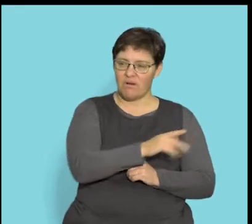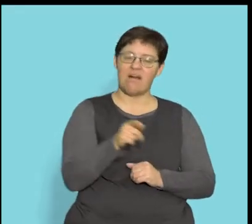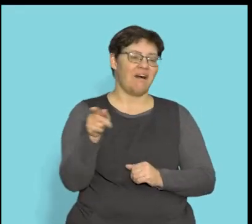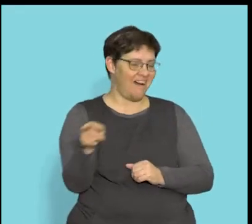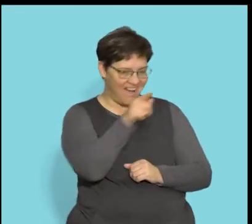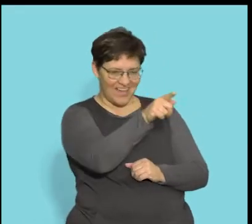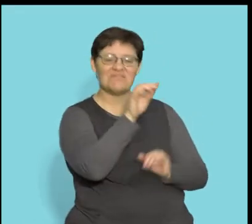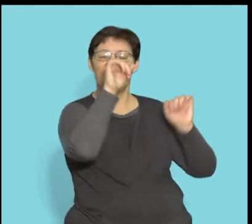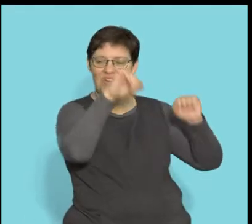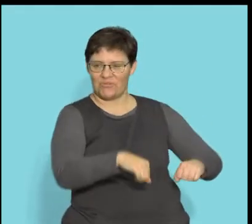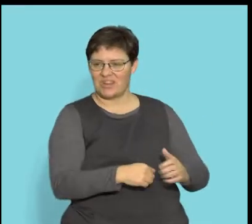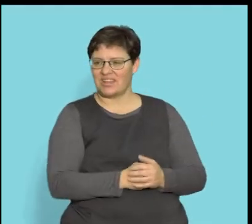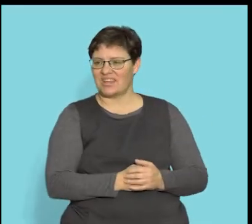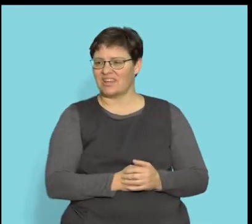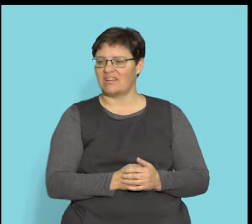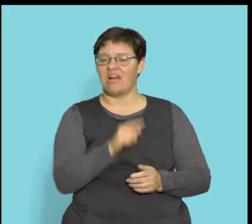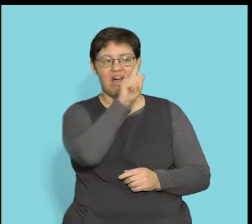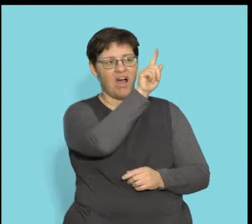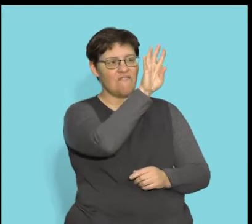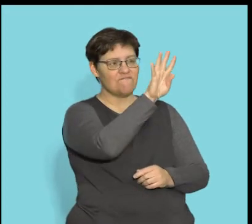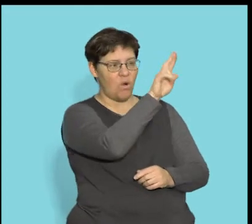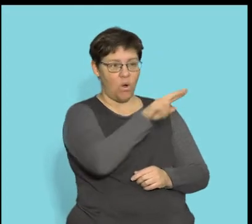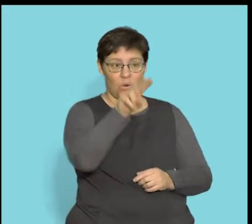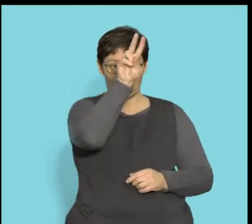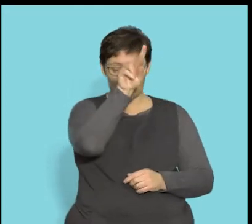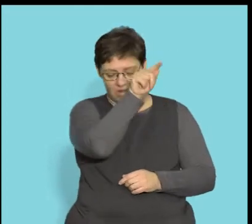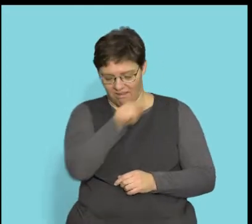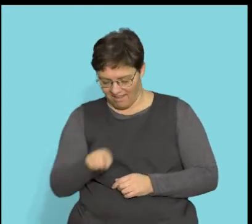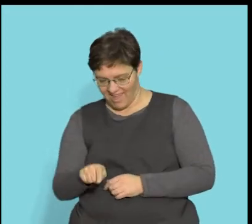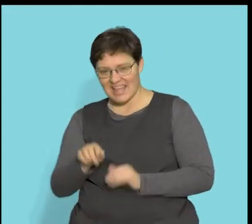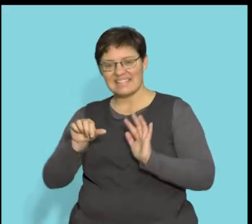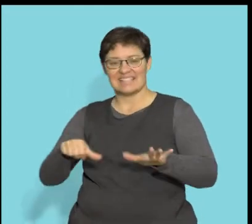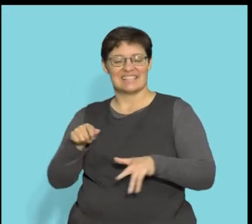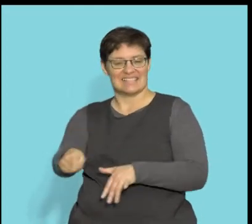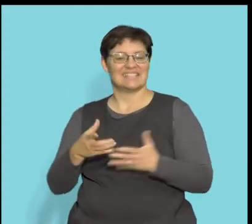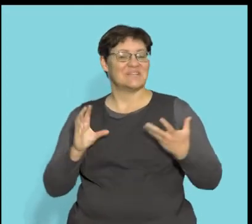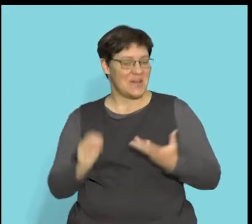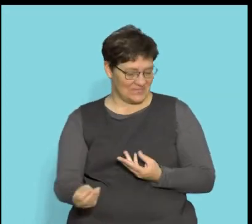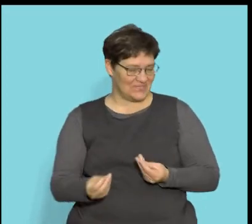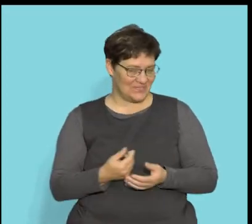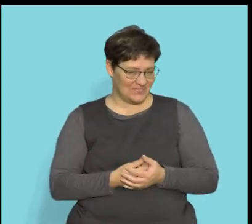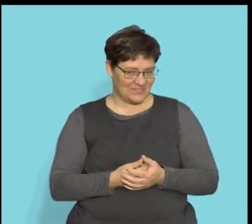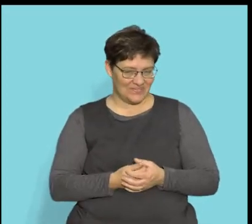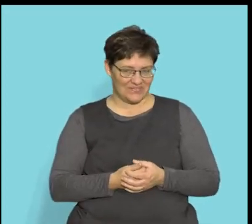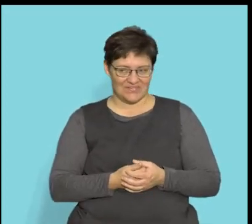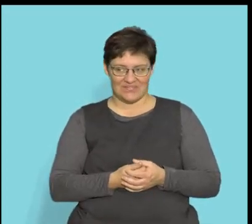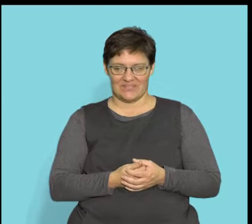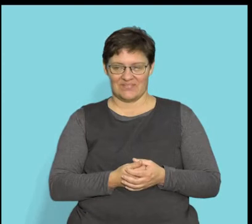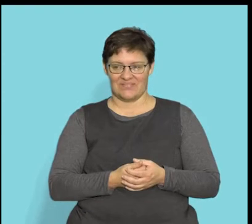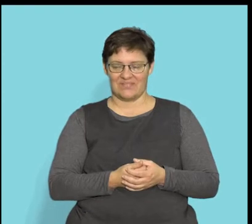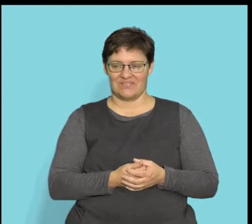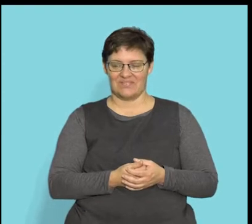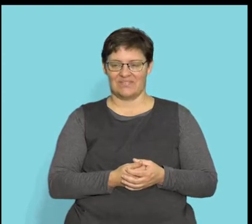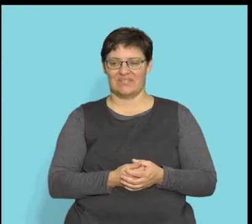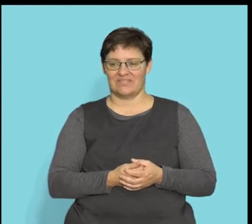slide, I'm sure that everyone will agree that I can see that my surface area was affected by the scale factor